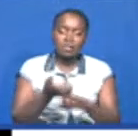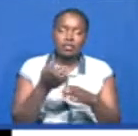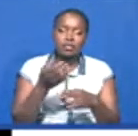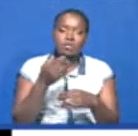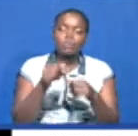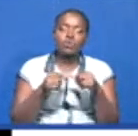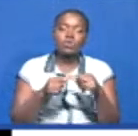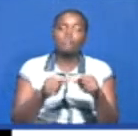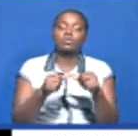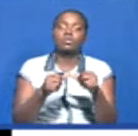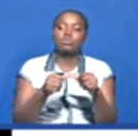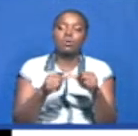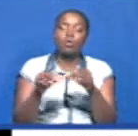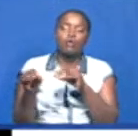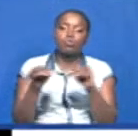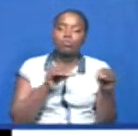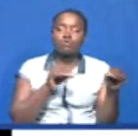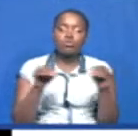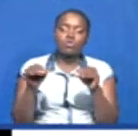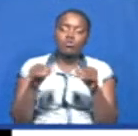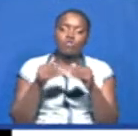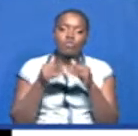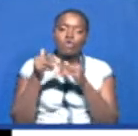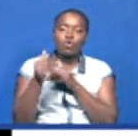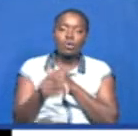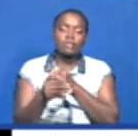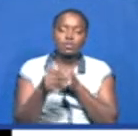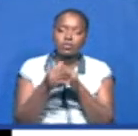continue moving forward.